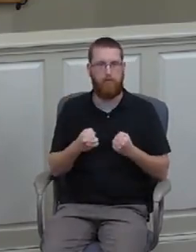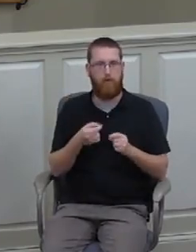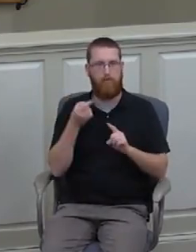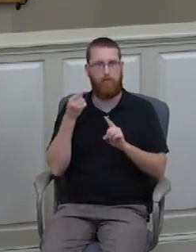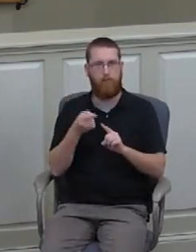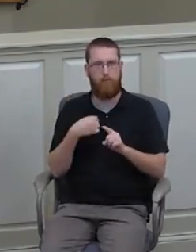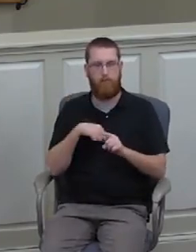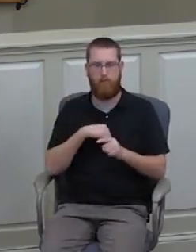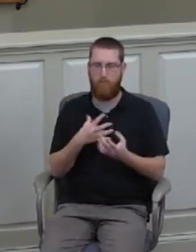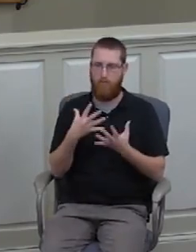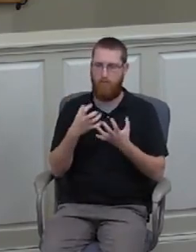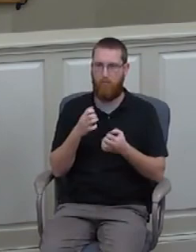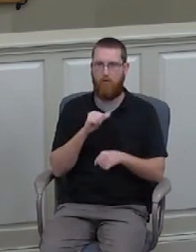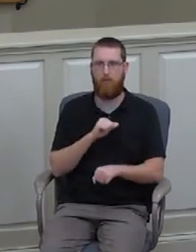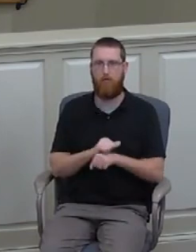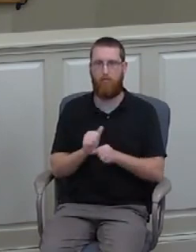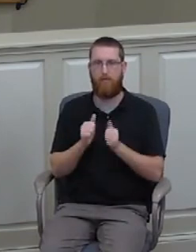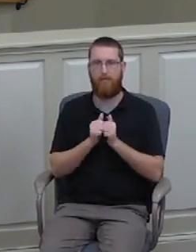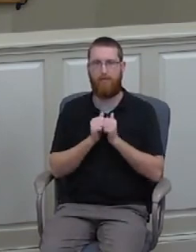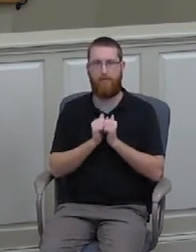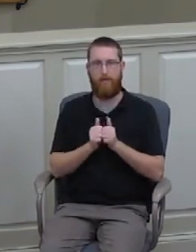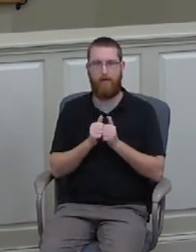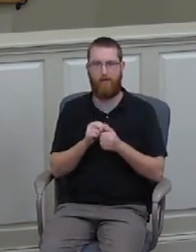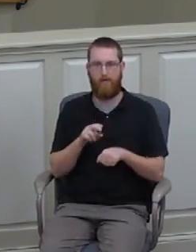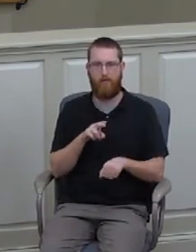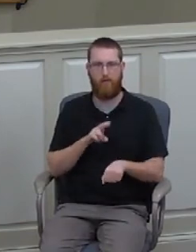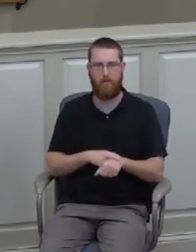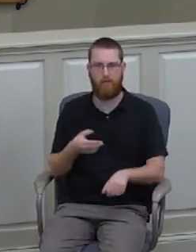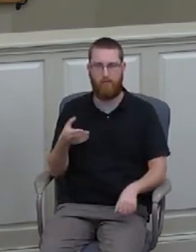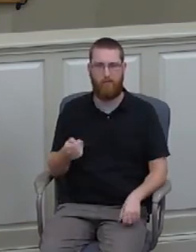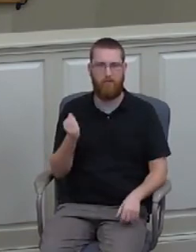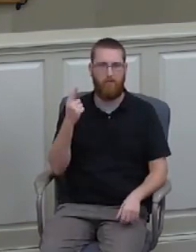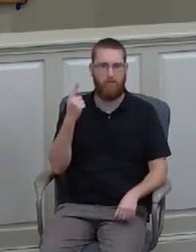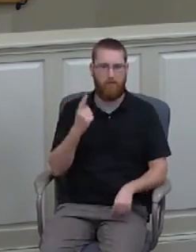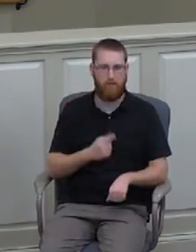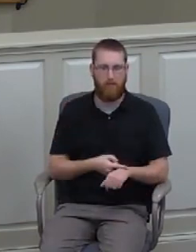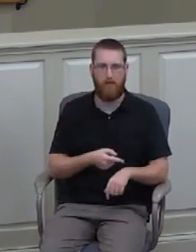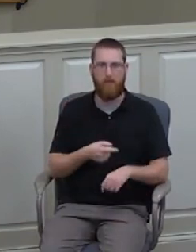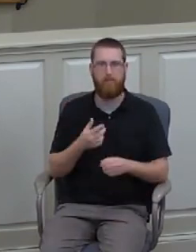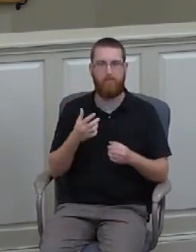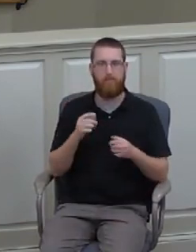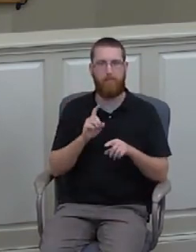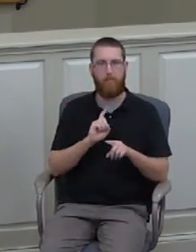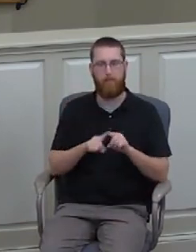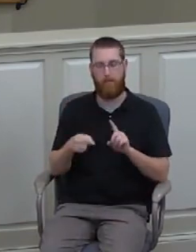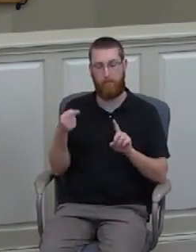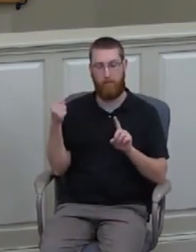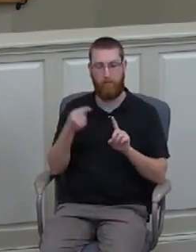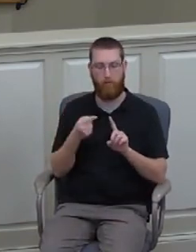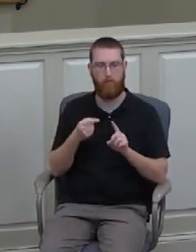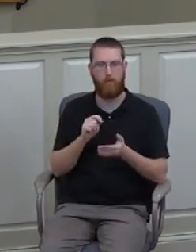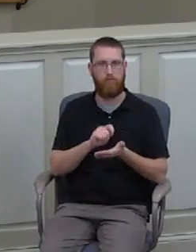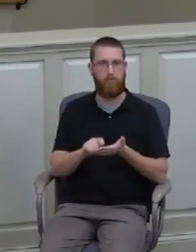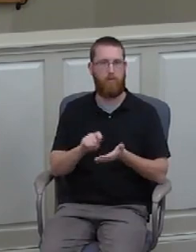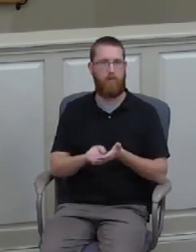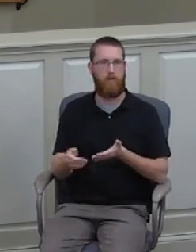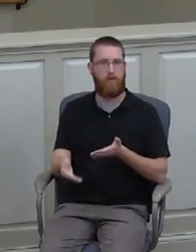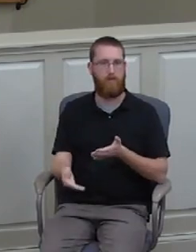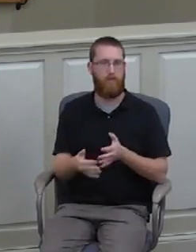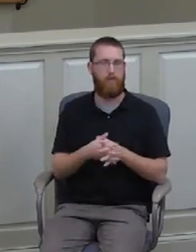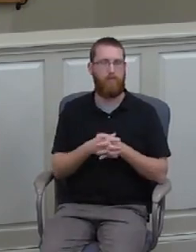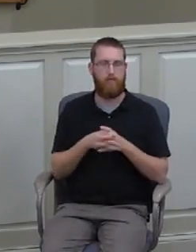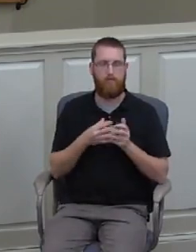desire to work together, and that's, of course, always been there. It's just a matter of trying to get here, but that point is in writing. Yes.